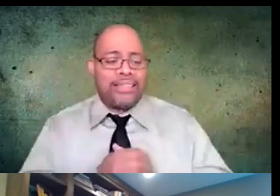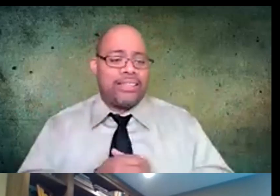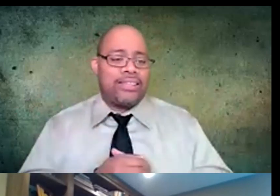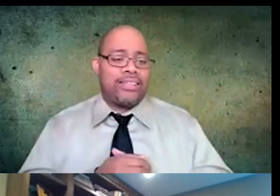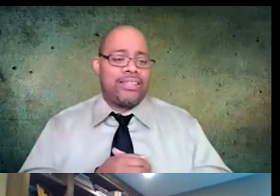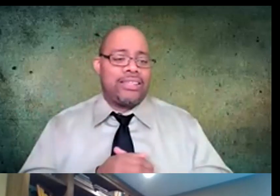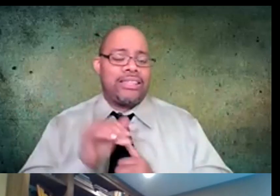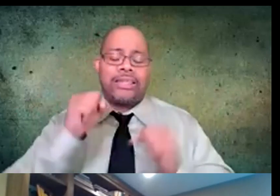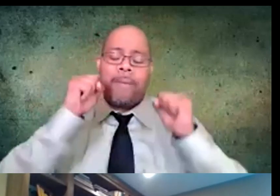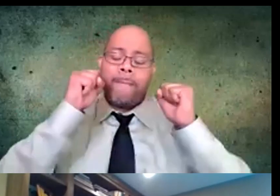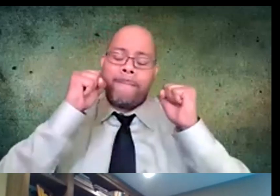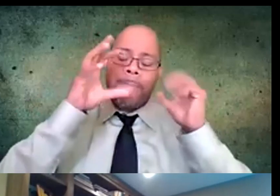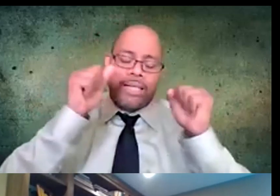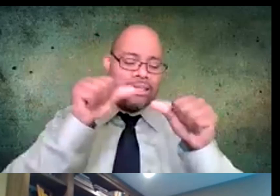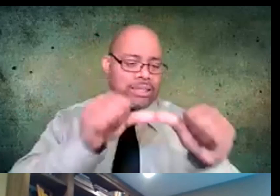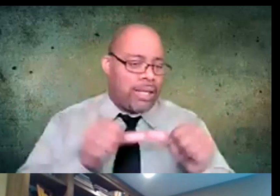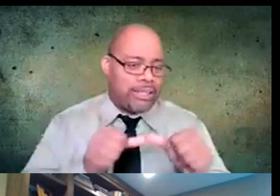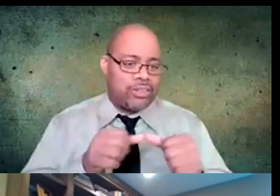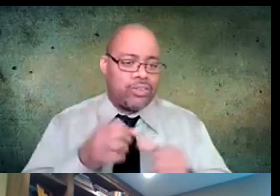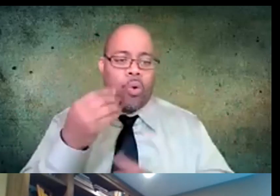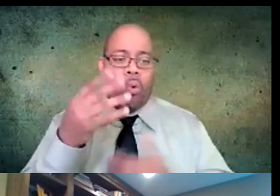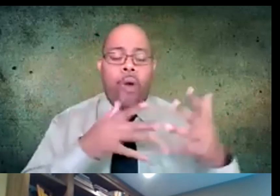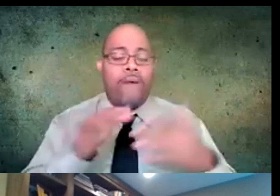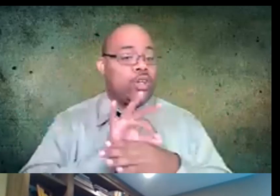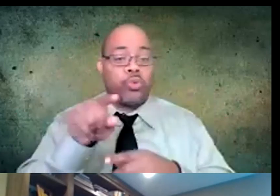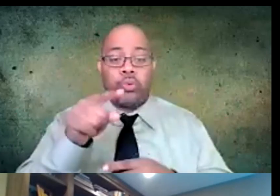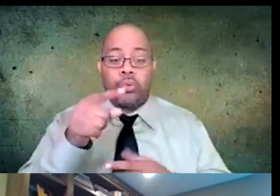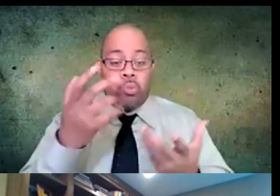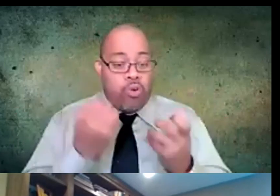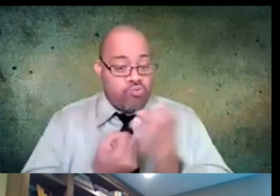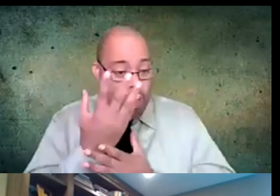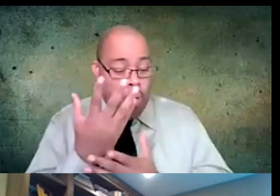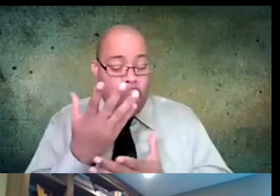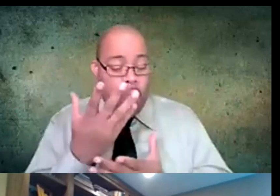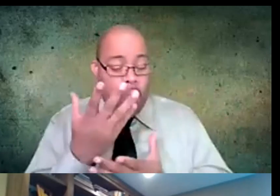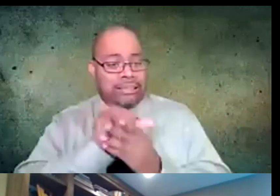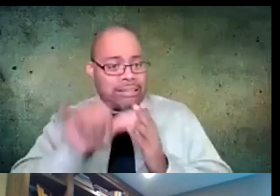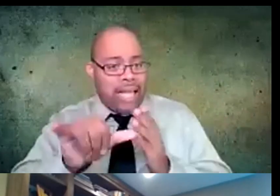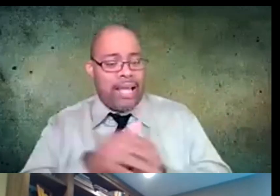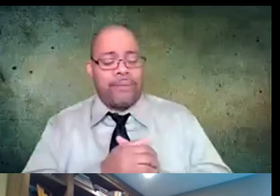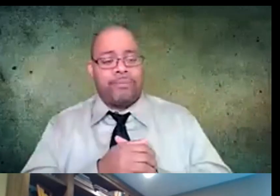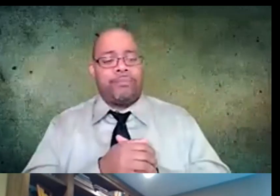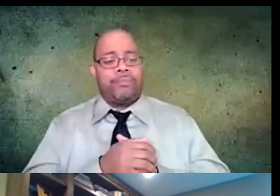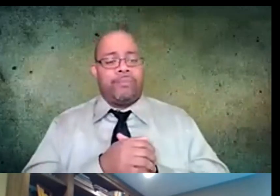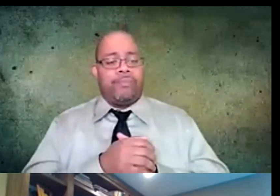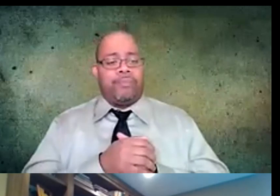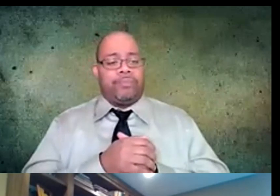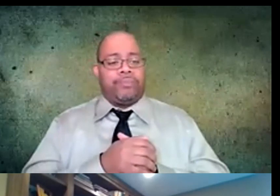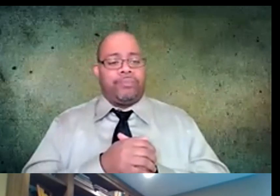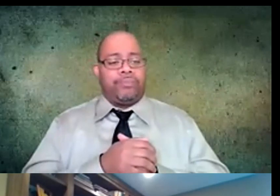an amazing space. So whatever function that you will grow and stay,